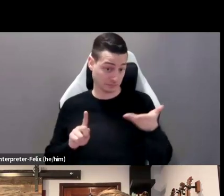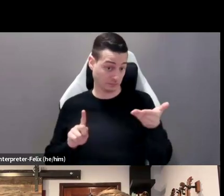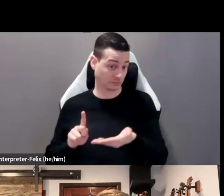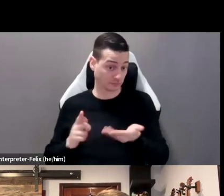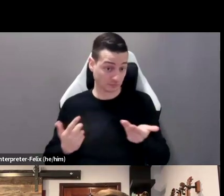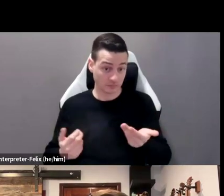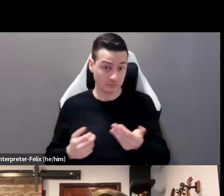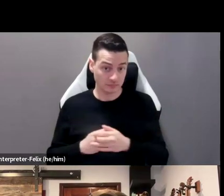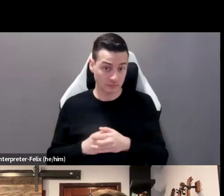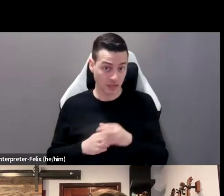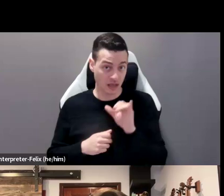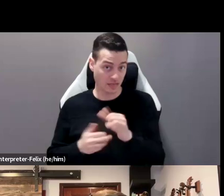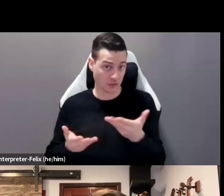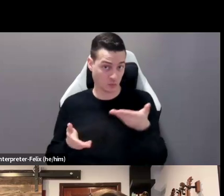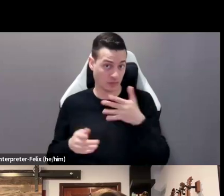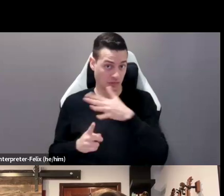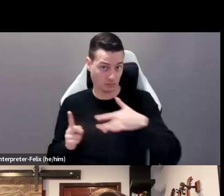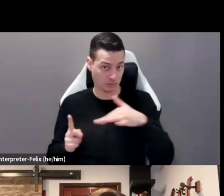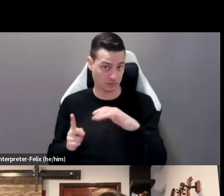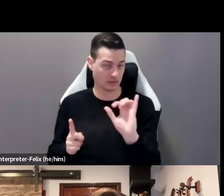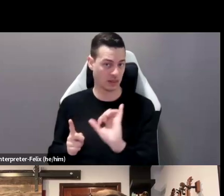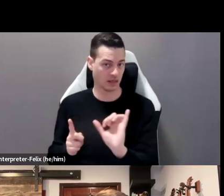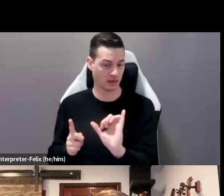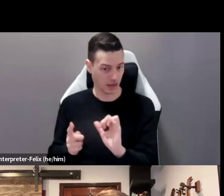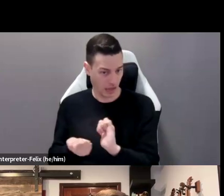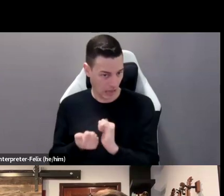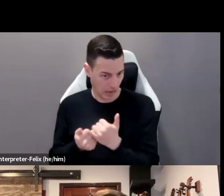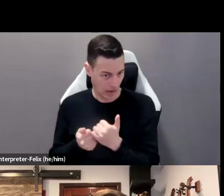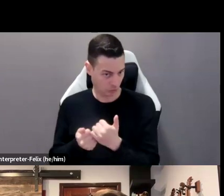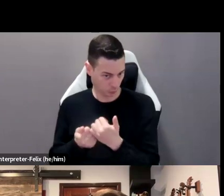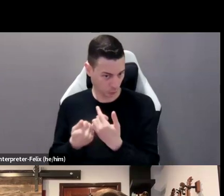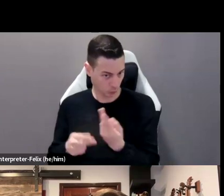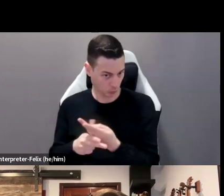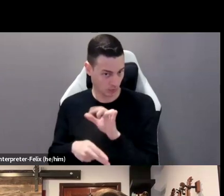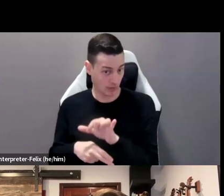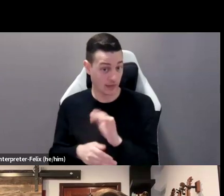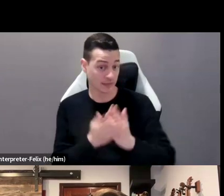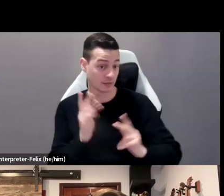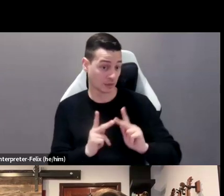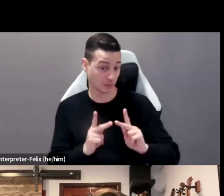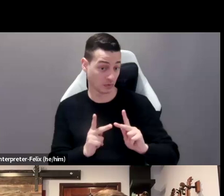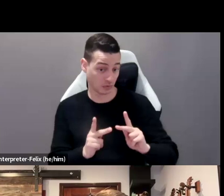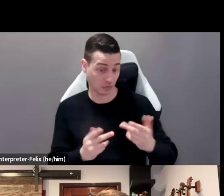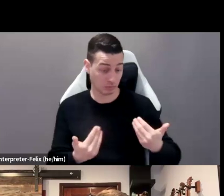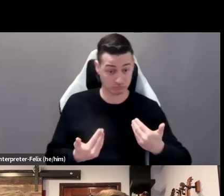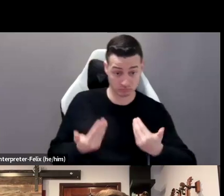there. How can we work with that? Because I think that there are people who are connectors and maybe they can get paid.